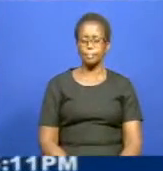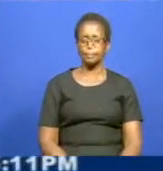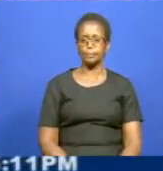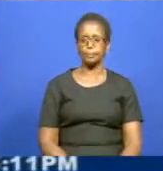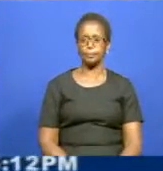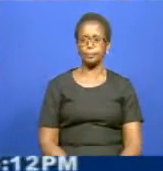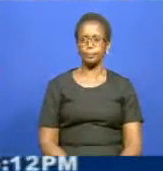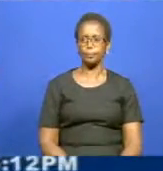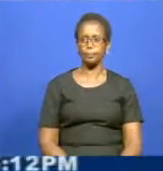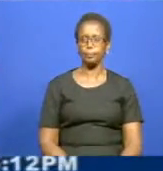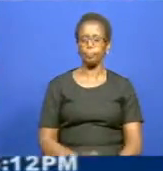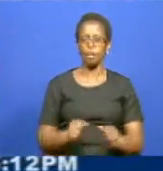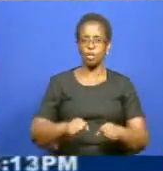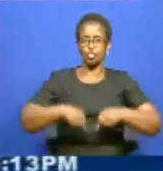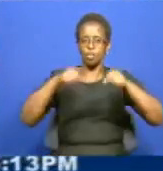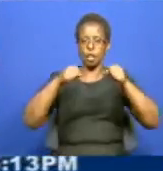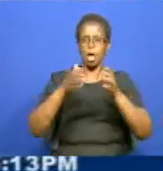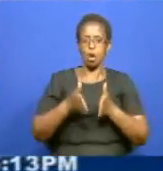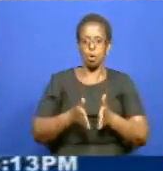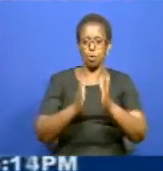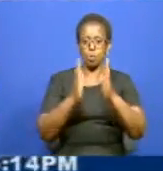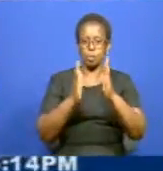Chair Rhodes.